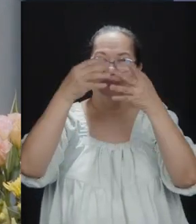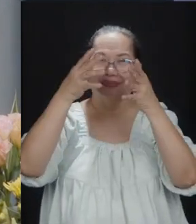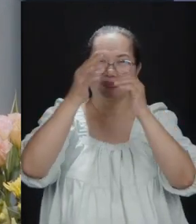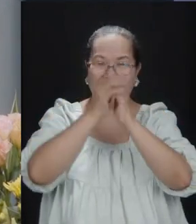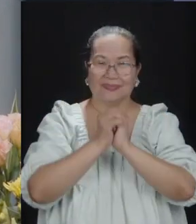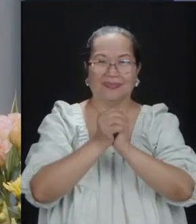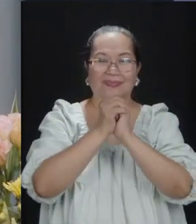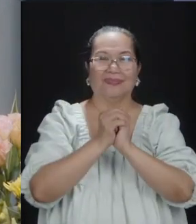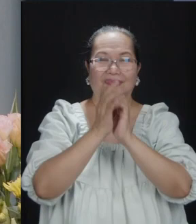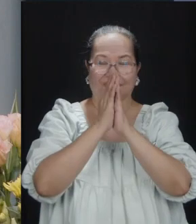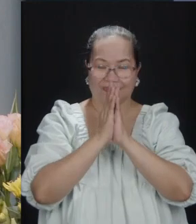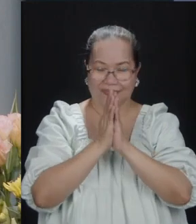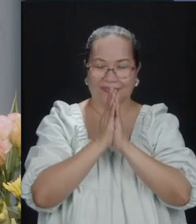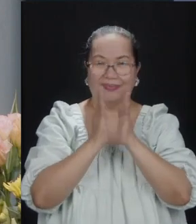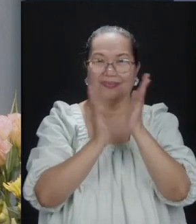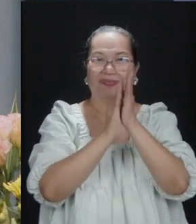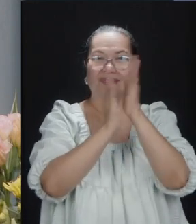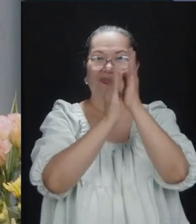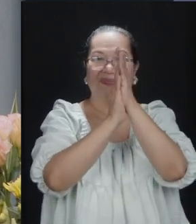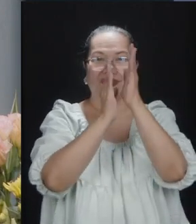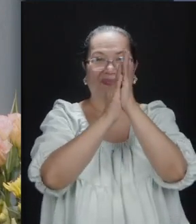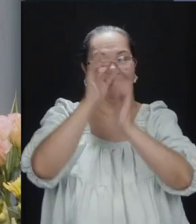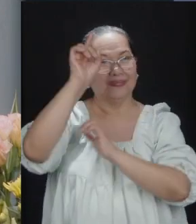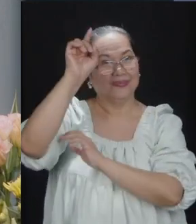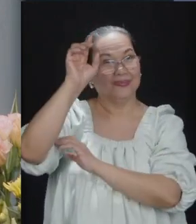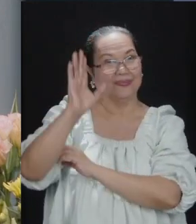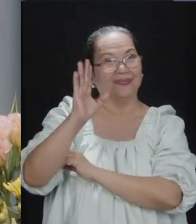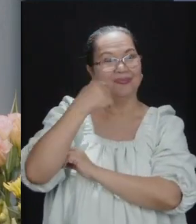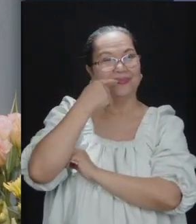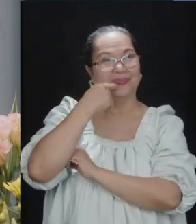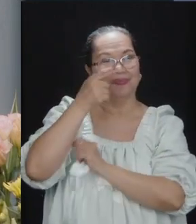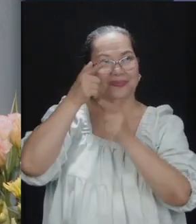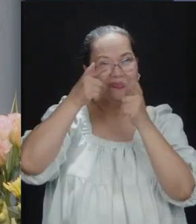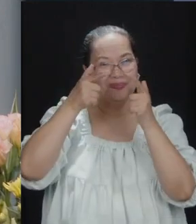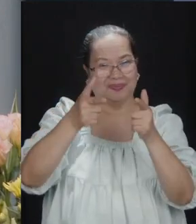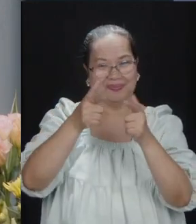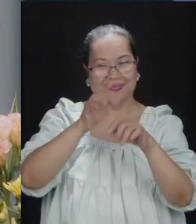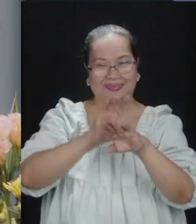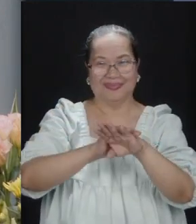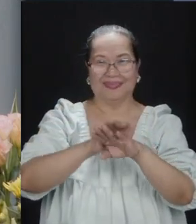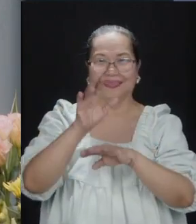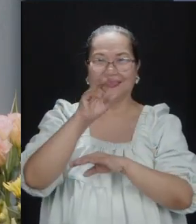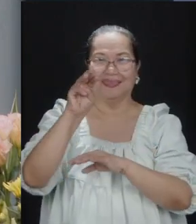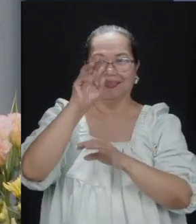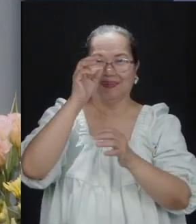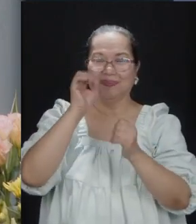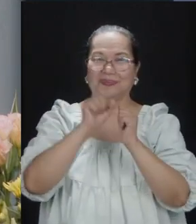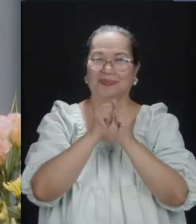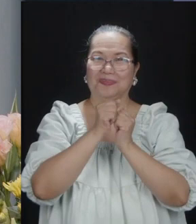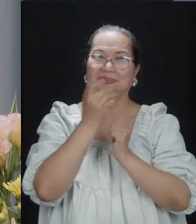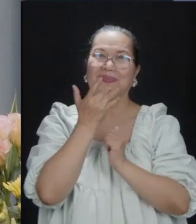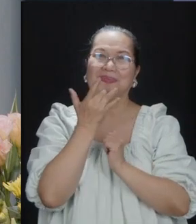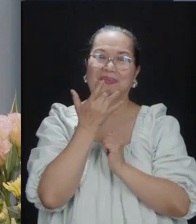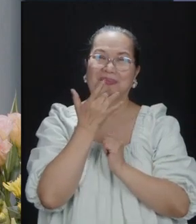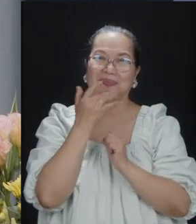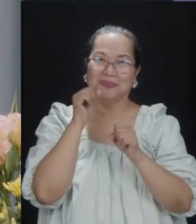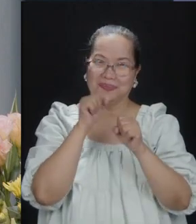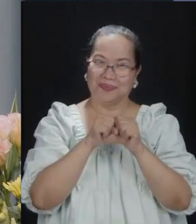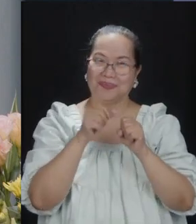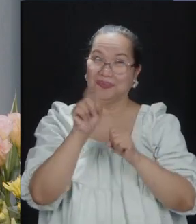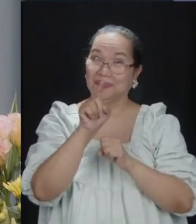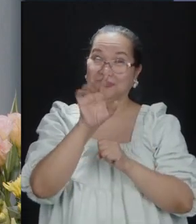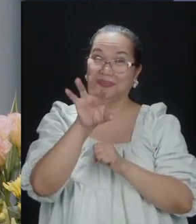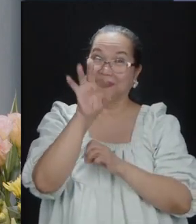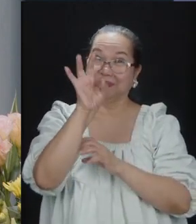her prayer of praise to the God who looked on her with favor. So what